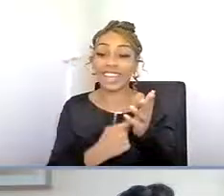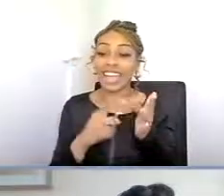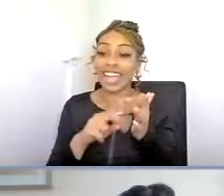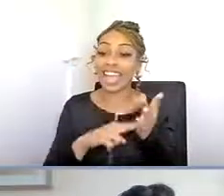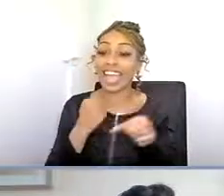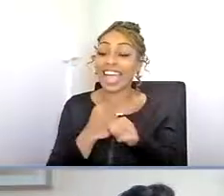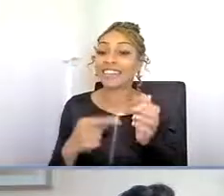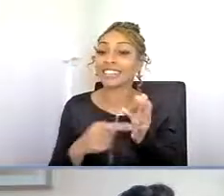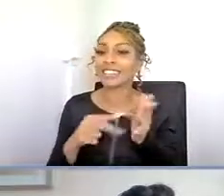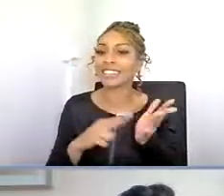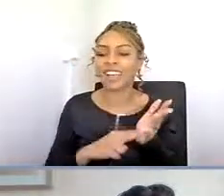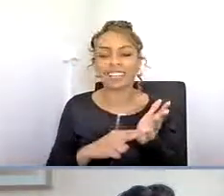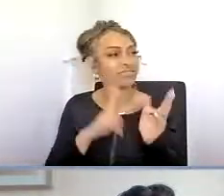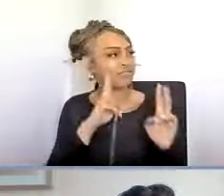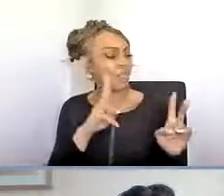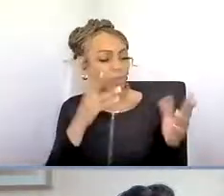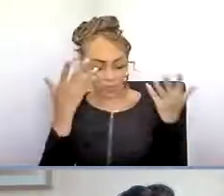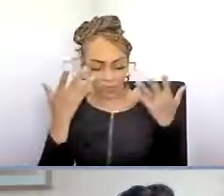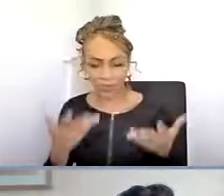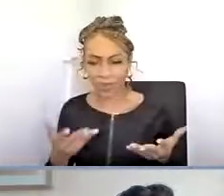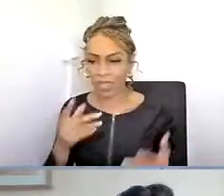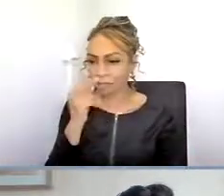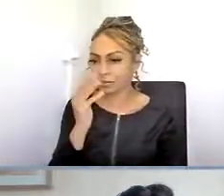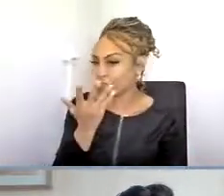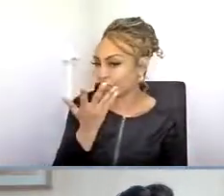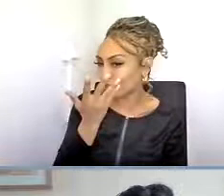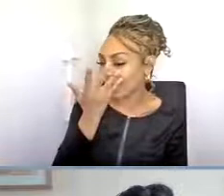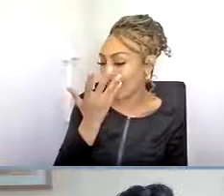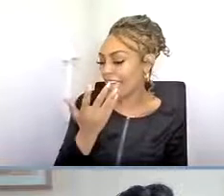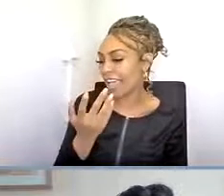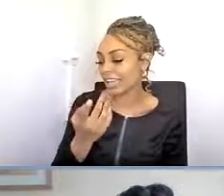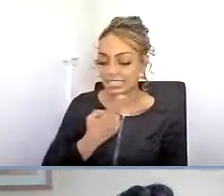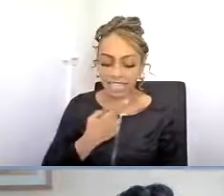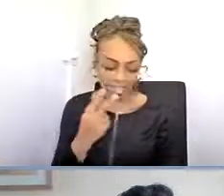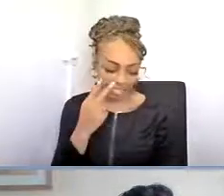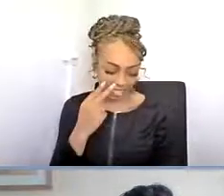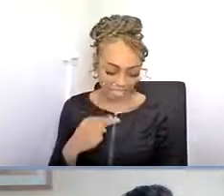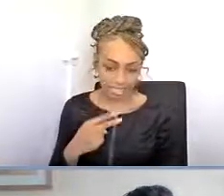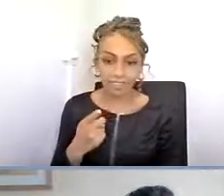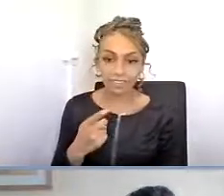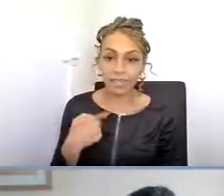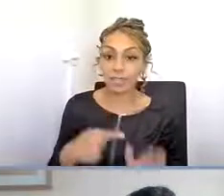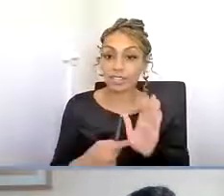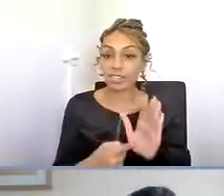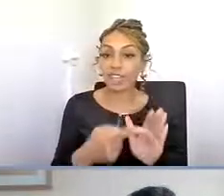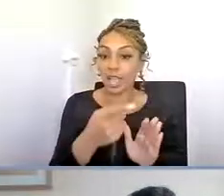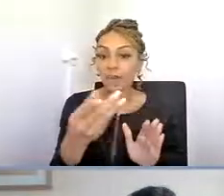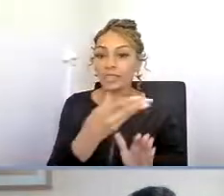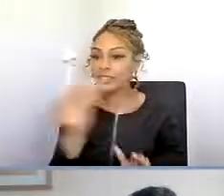she appears possibly rather shy or self-effacing. And I wanted to just show you